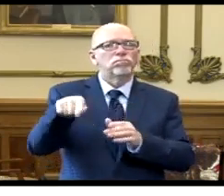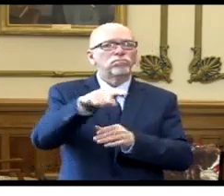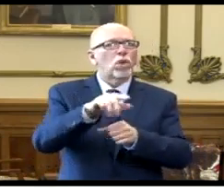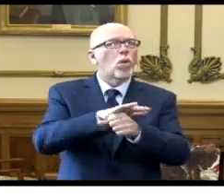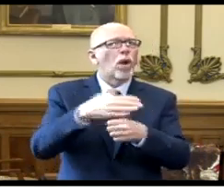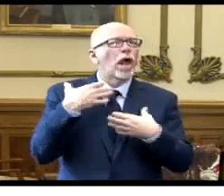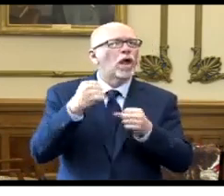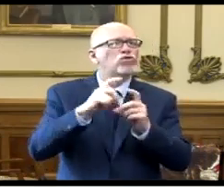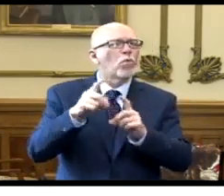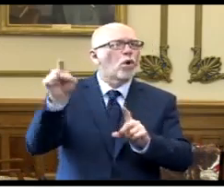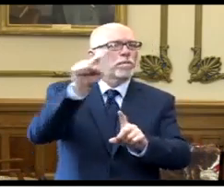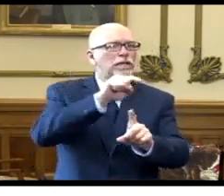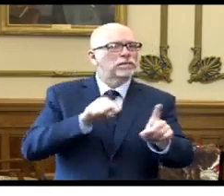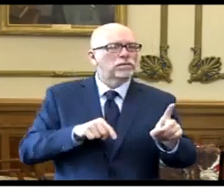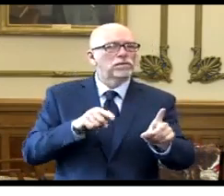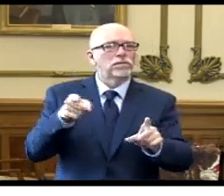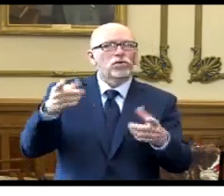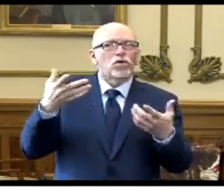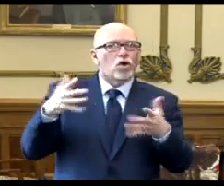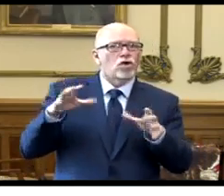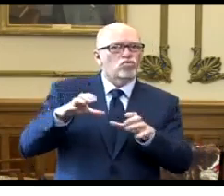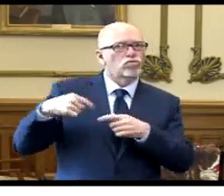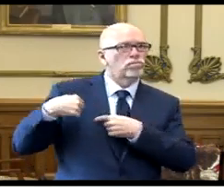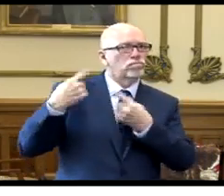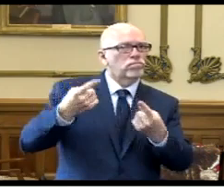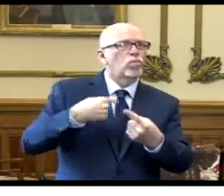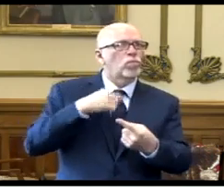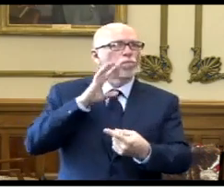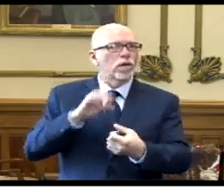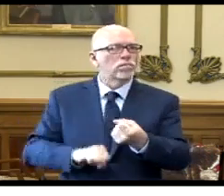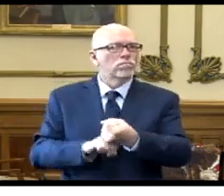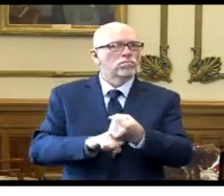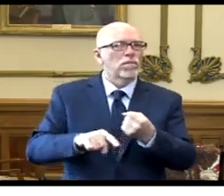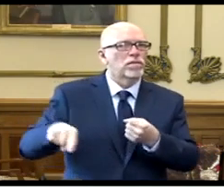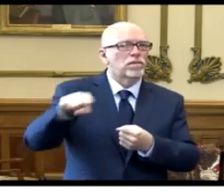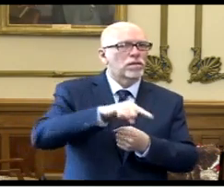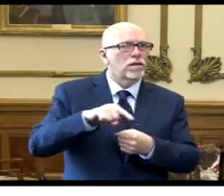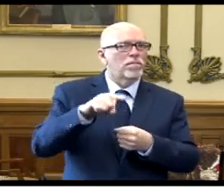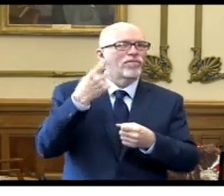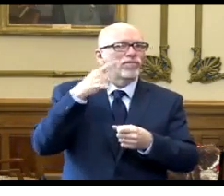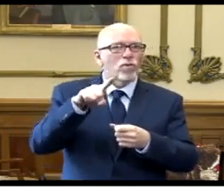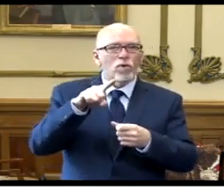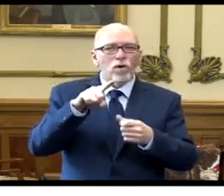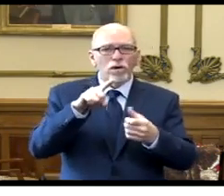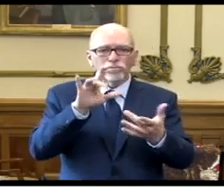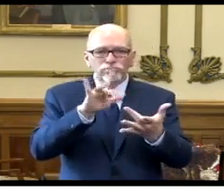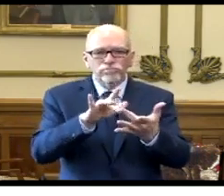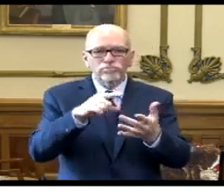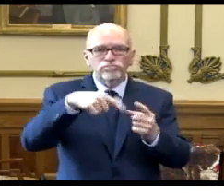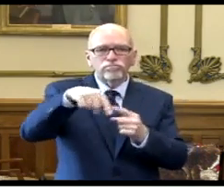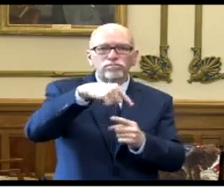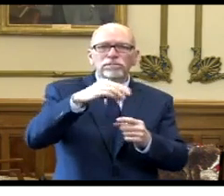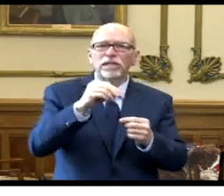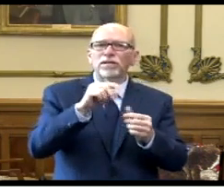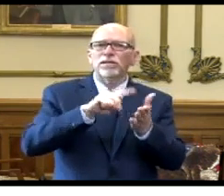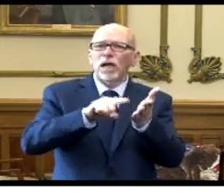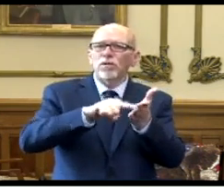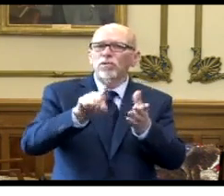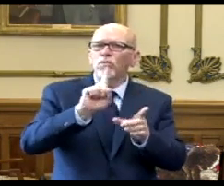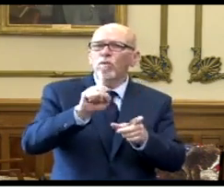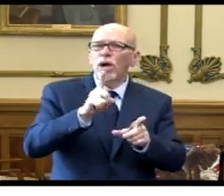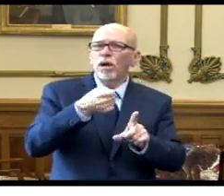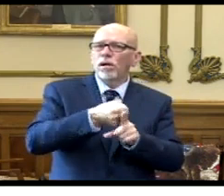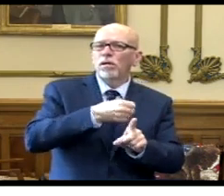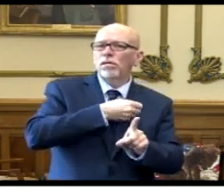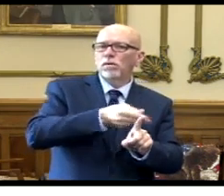departments that our local health departments have already been doing for case investigation and contact tracing for each COVID-19 patient.